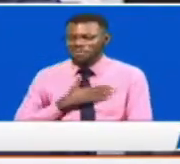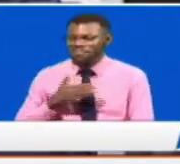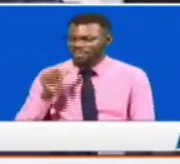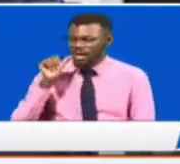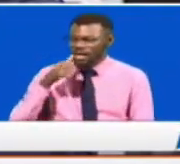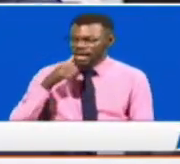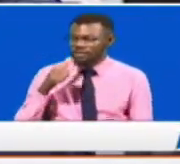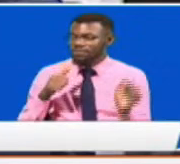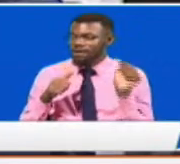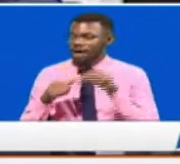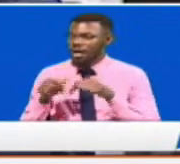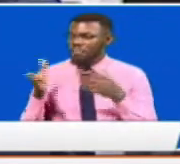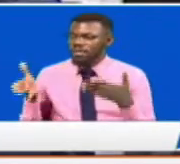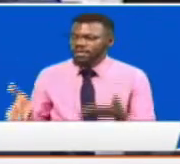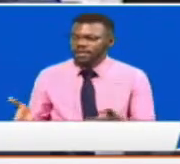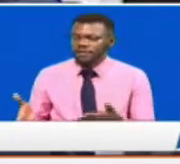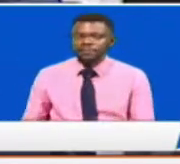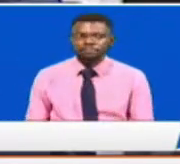nice to be here.